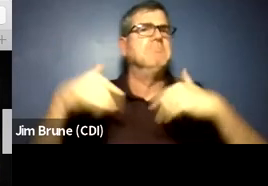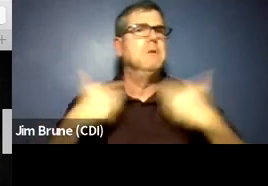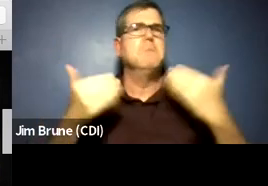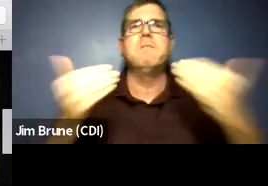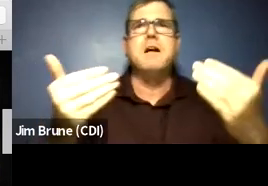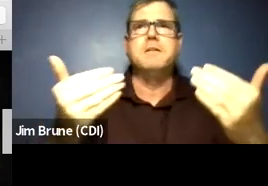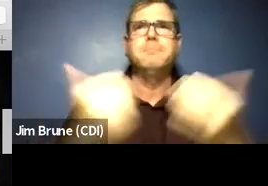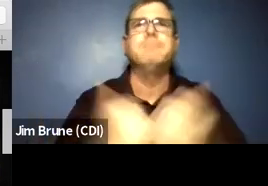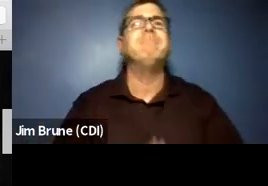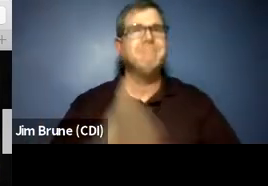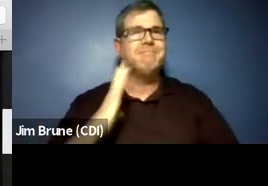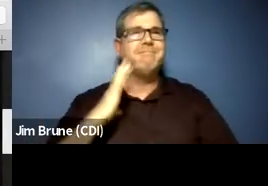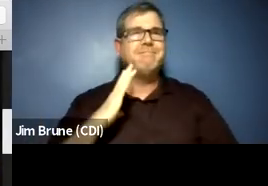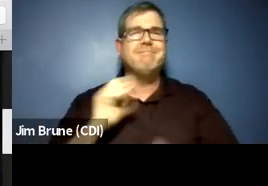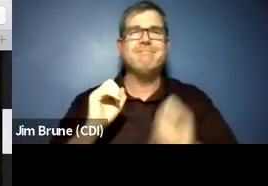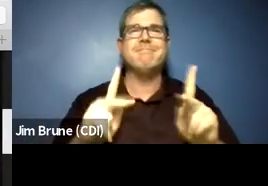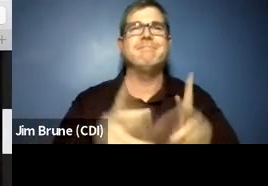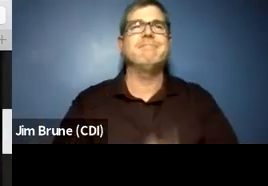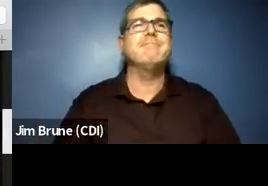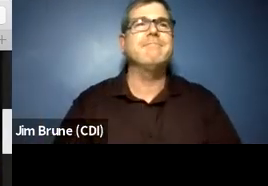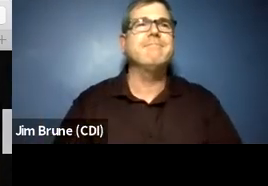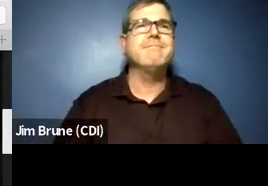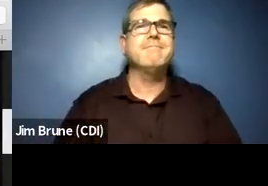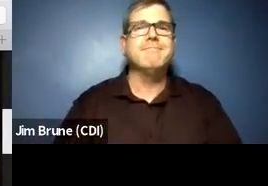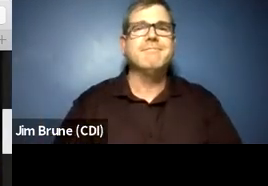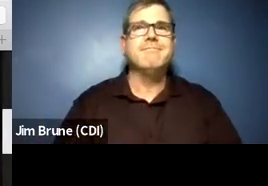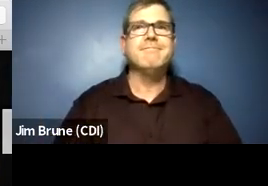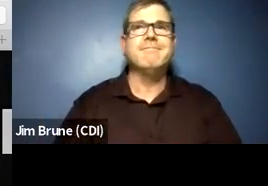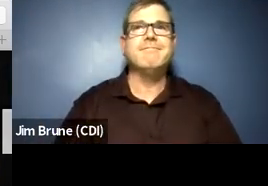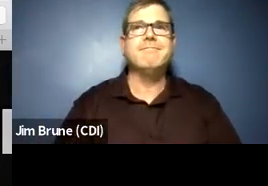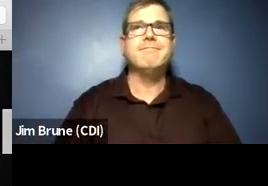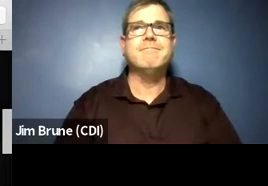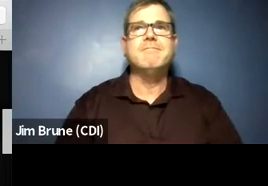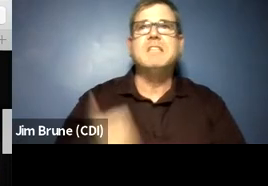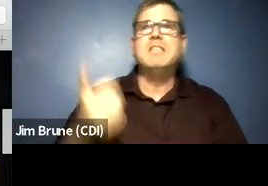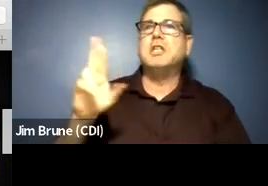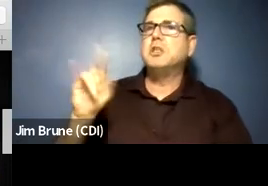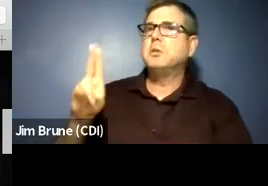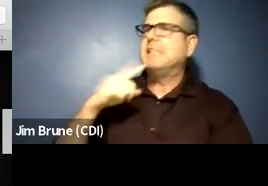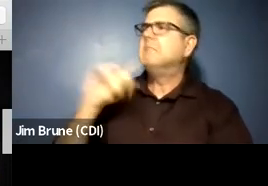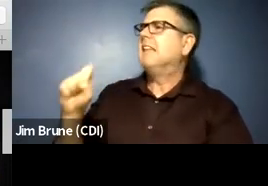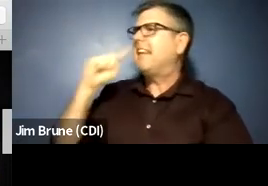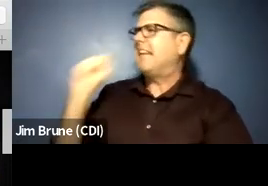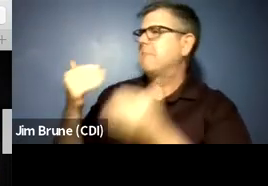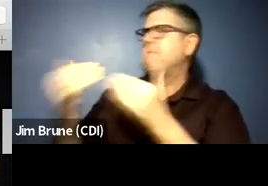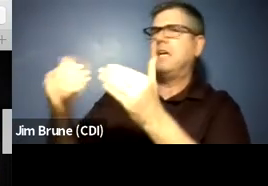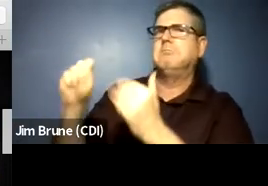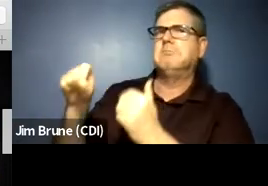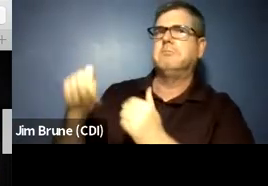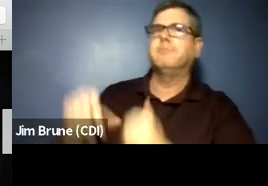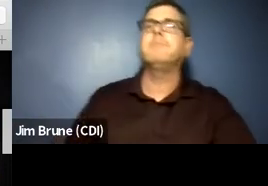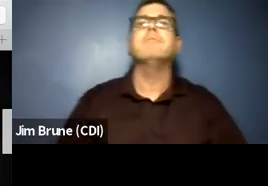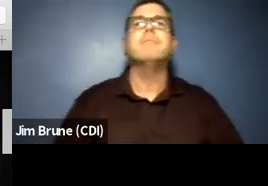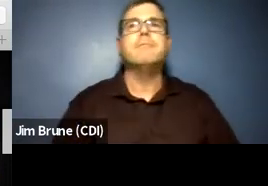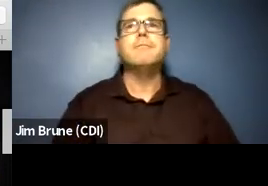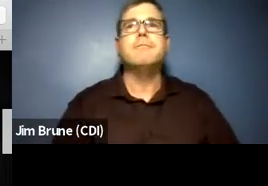Let's see. Yes, I think you can. Okay, share results. Let's just close that.